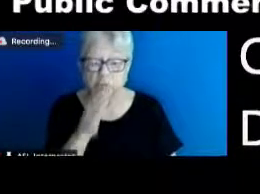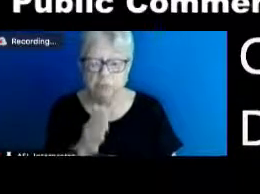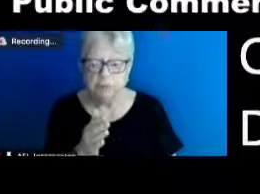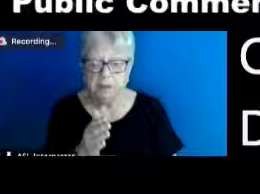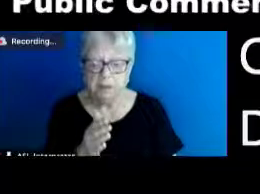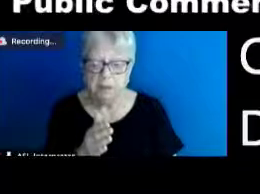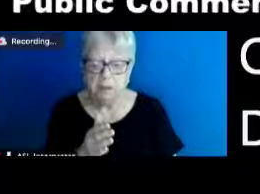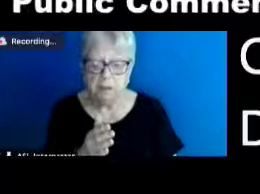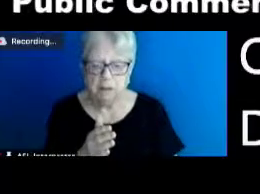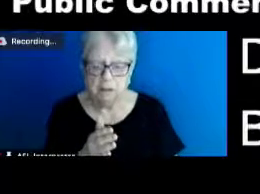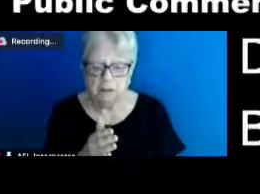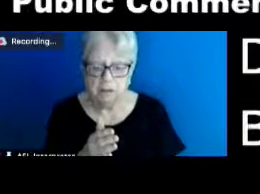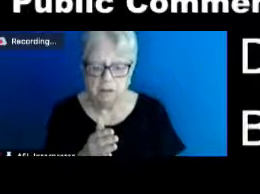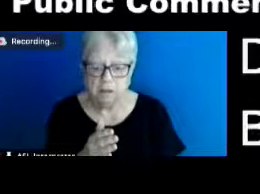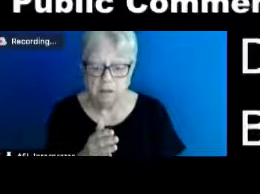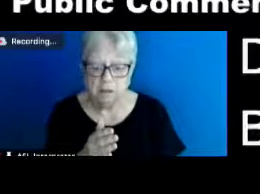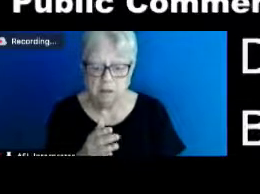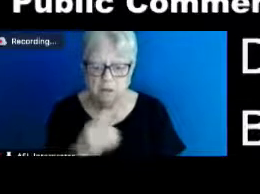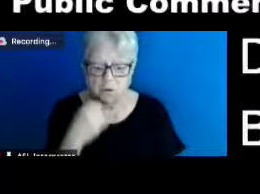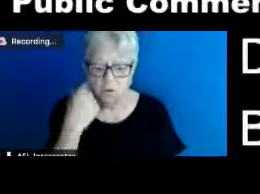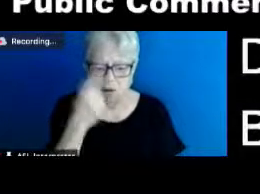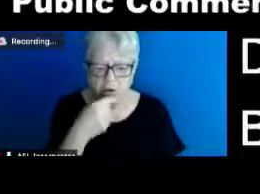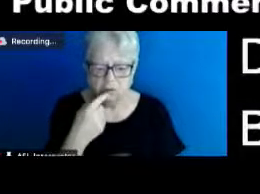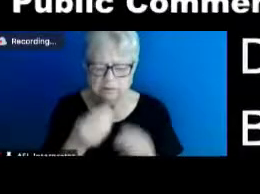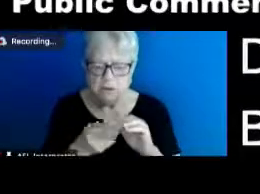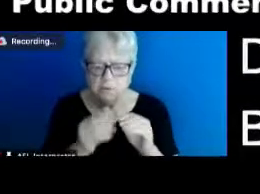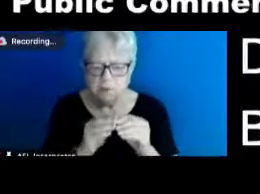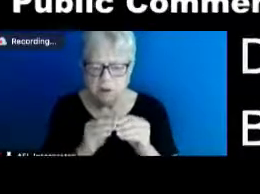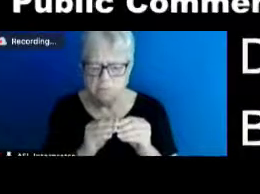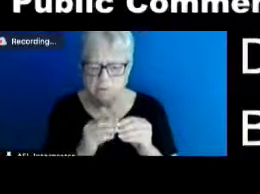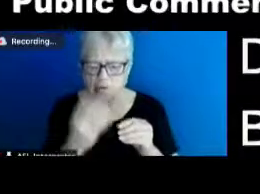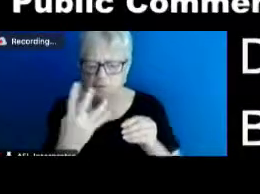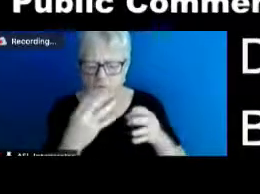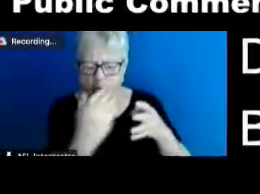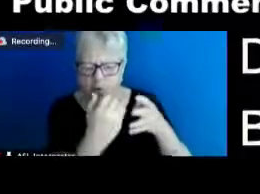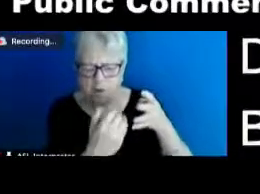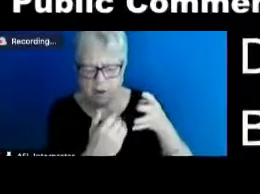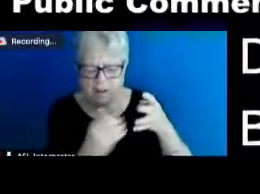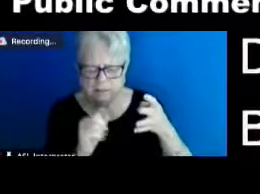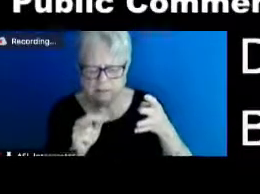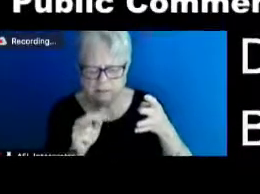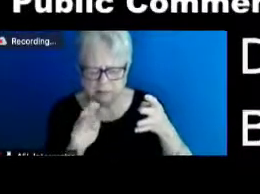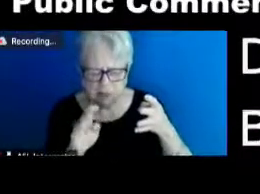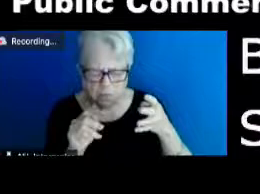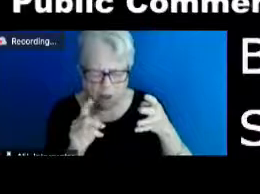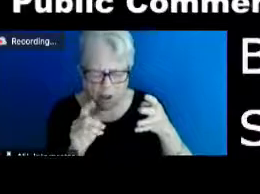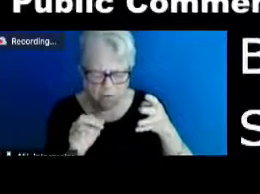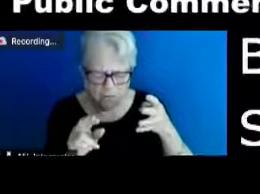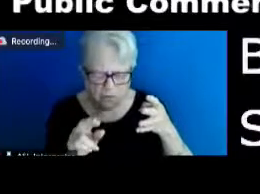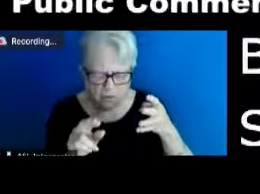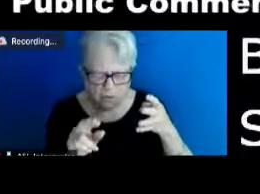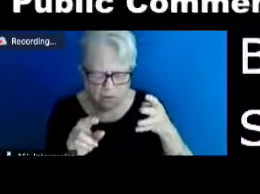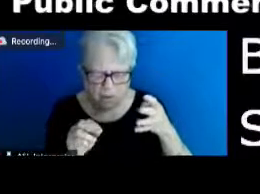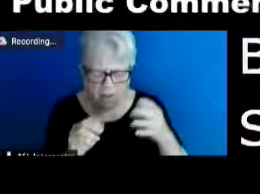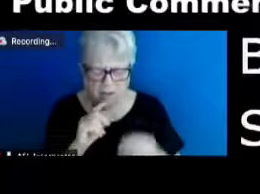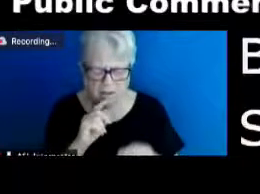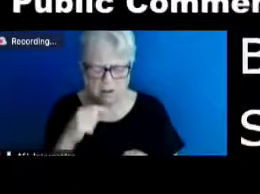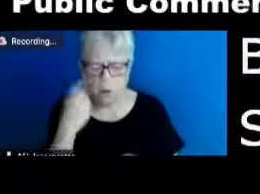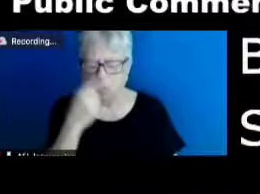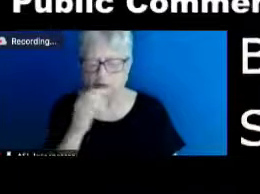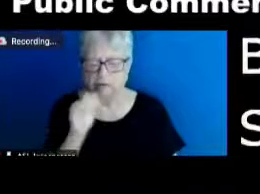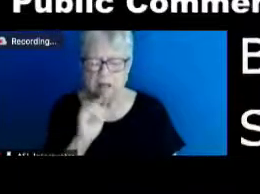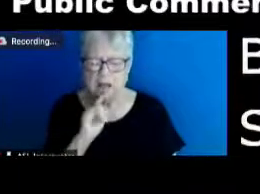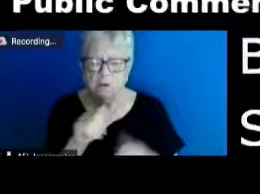under looks like number 4 under subcontractors, look like page 9 or 10.